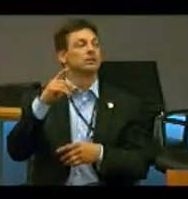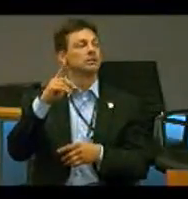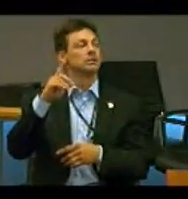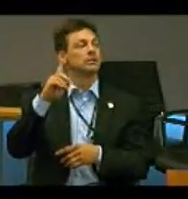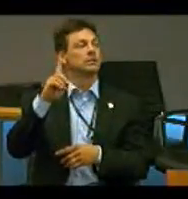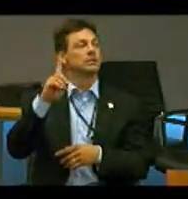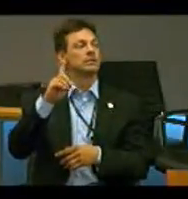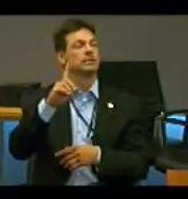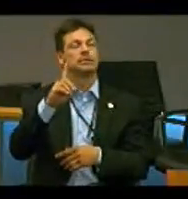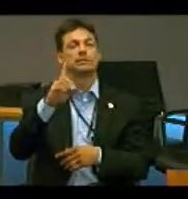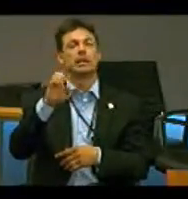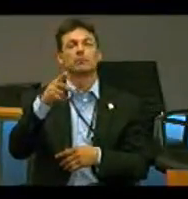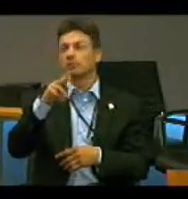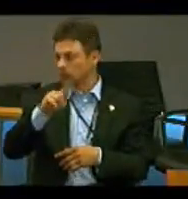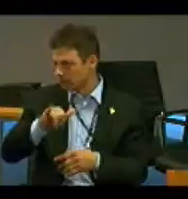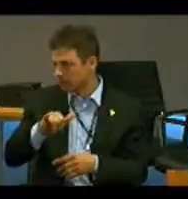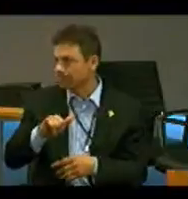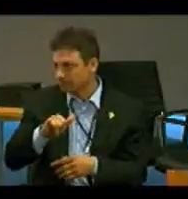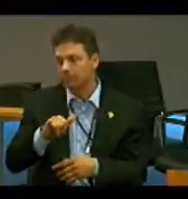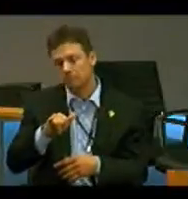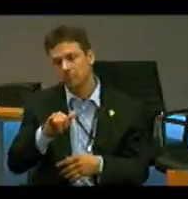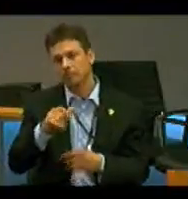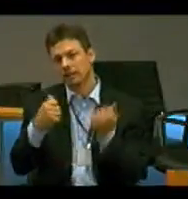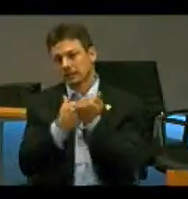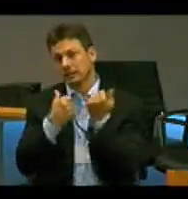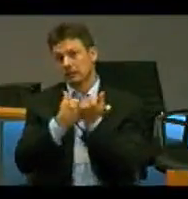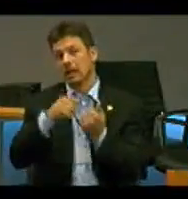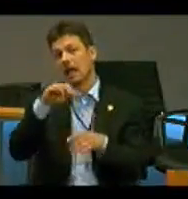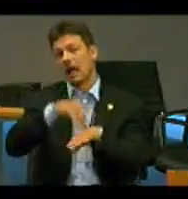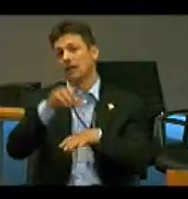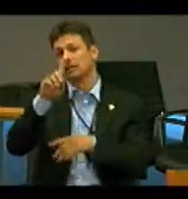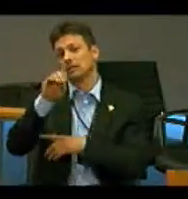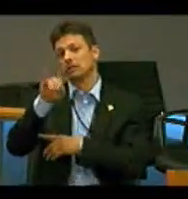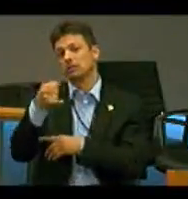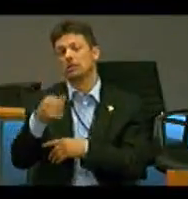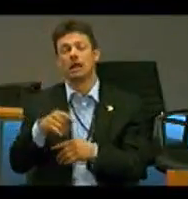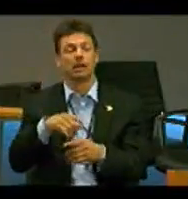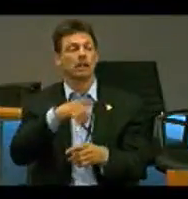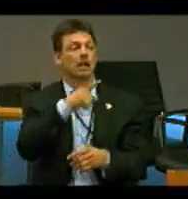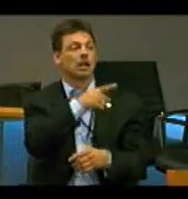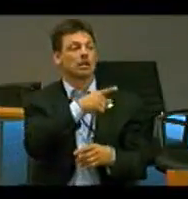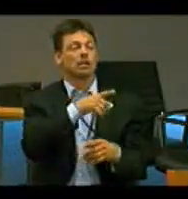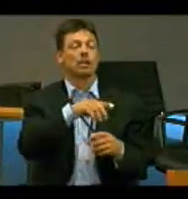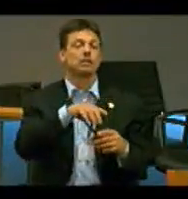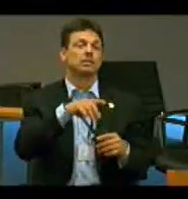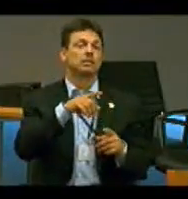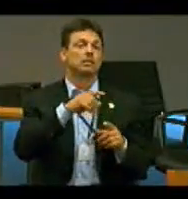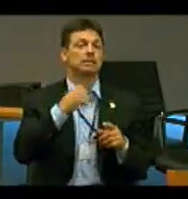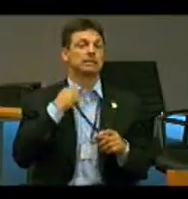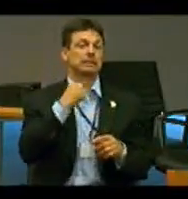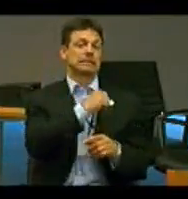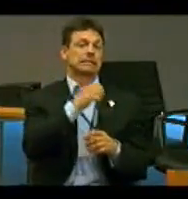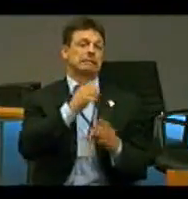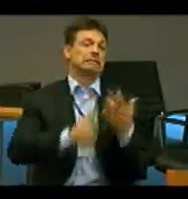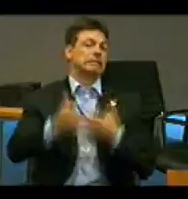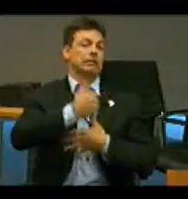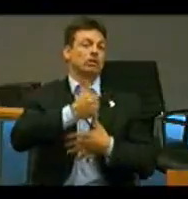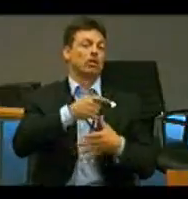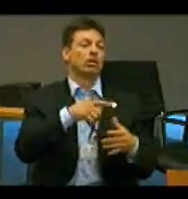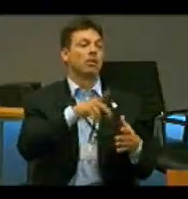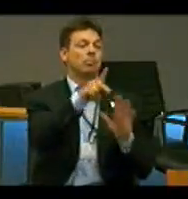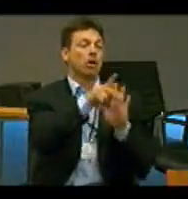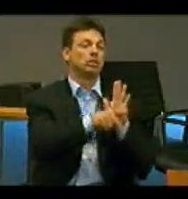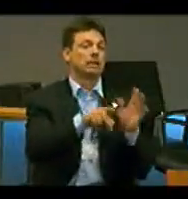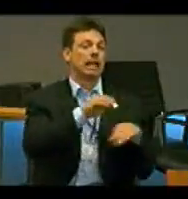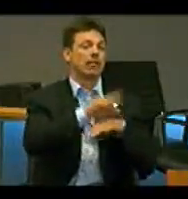Rights Division at the Justice Department. Then Kristen Harper, Senior Policy Specialist for Child Friends and former Senior Policy Advisor